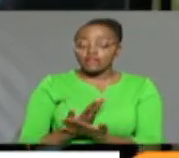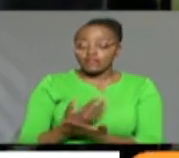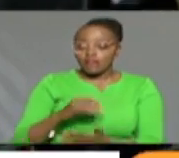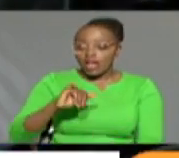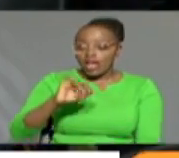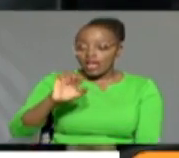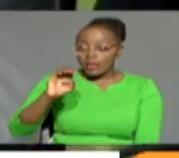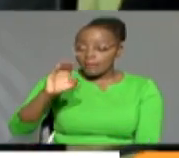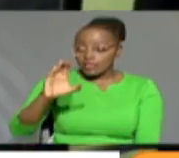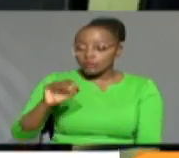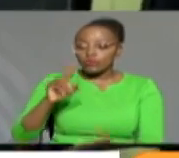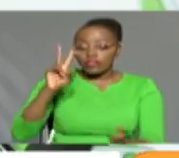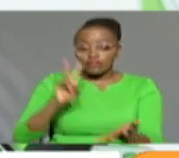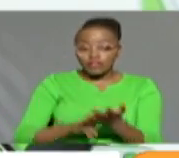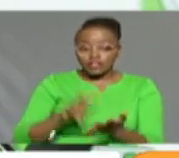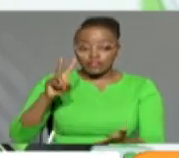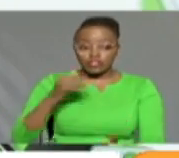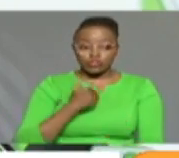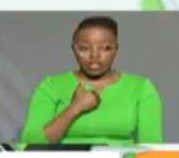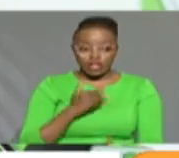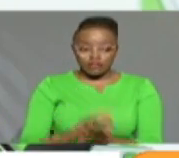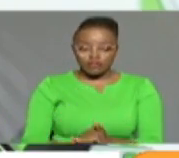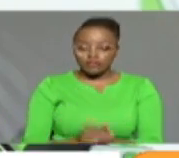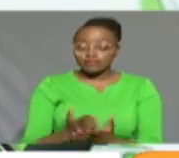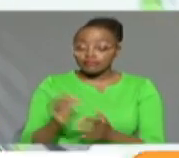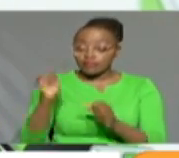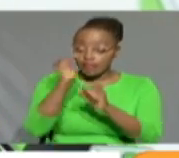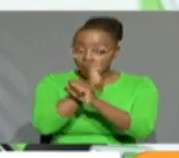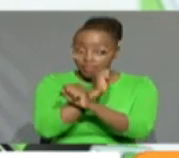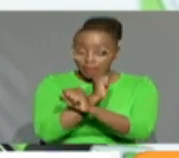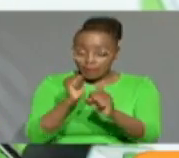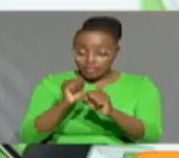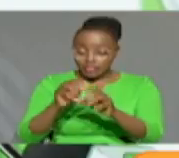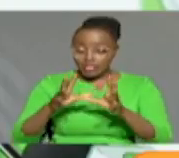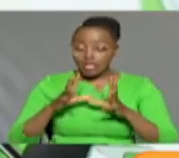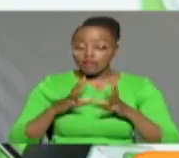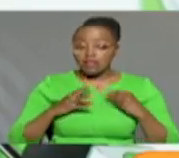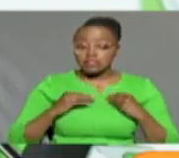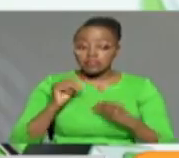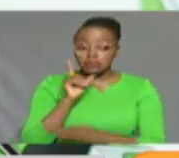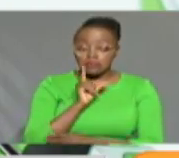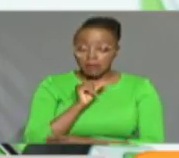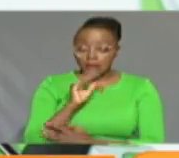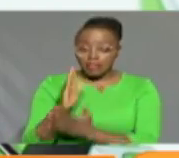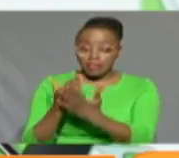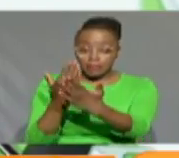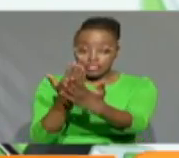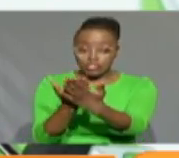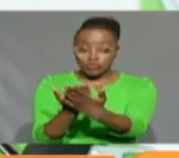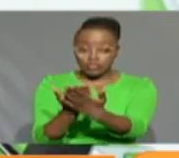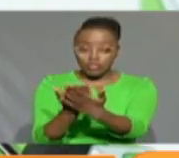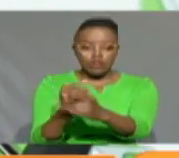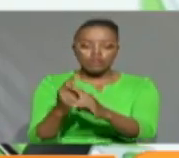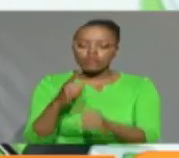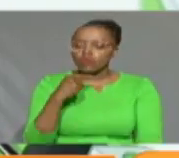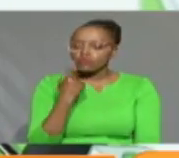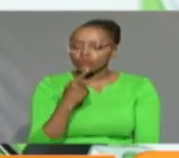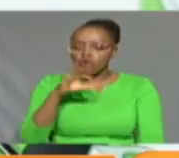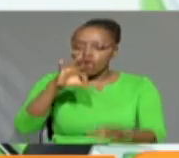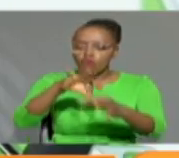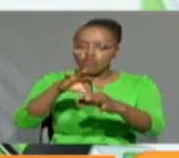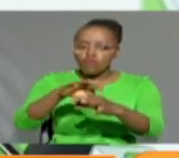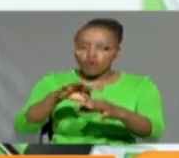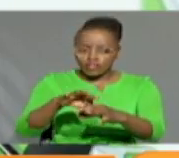IEBC with verification. His Excellency the President has received a petition from voters